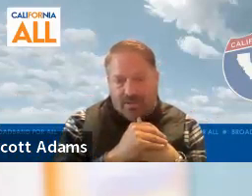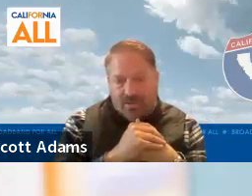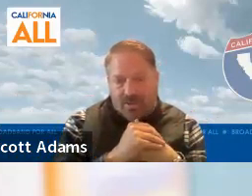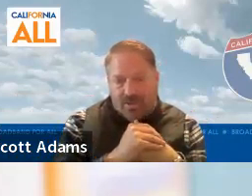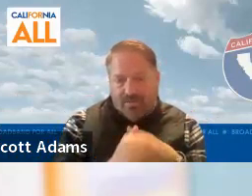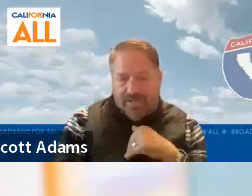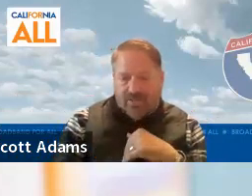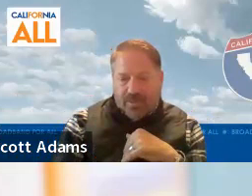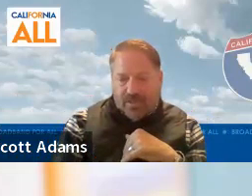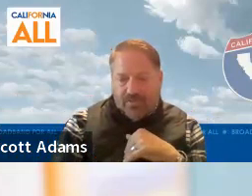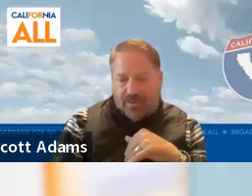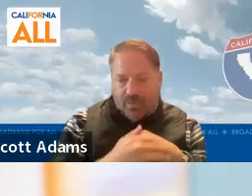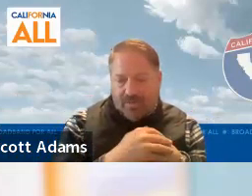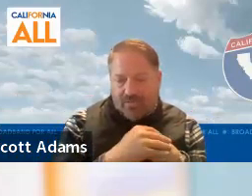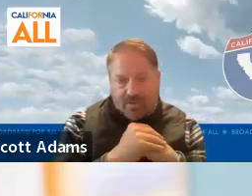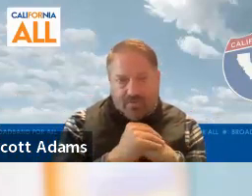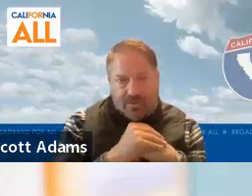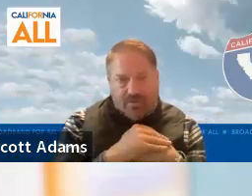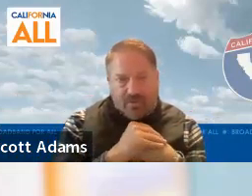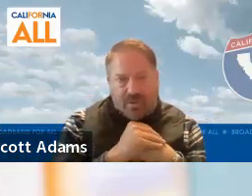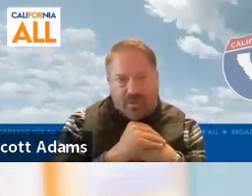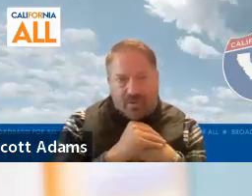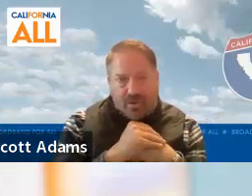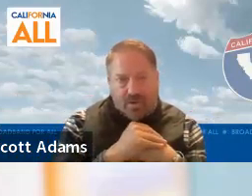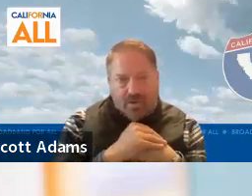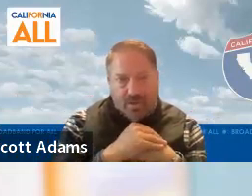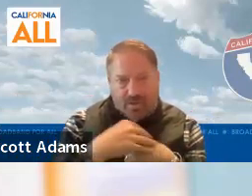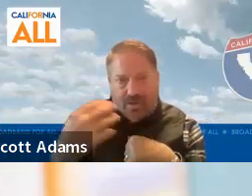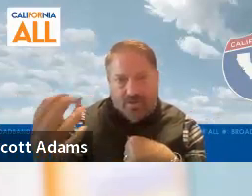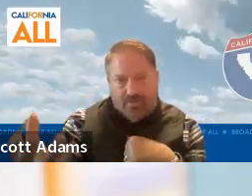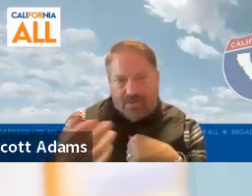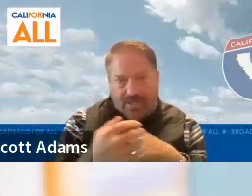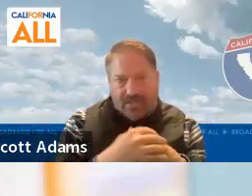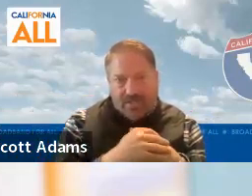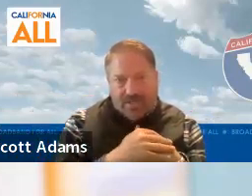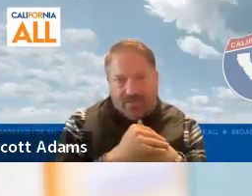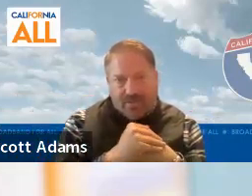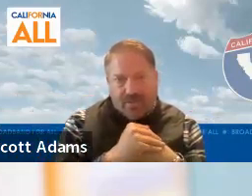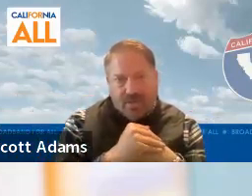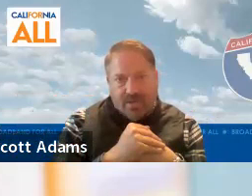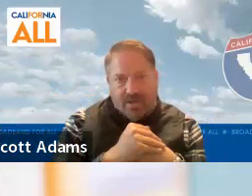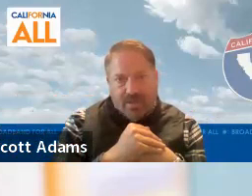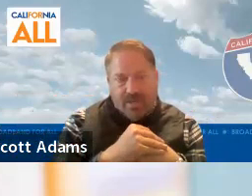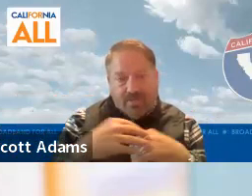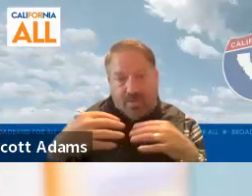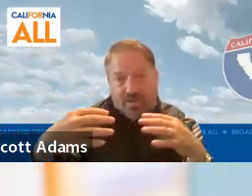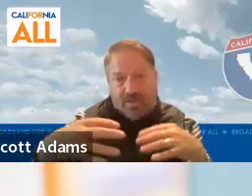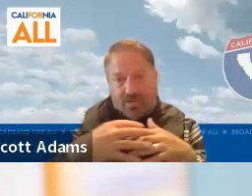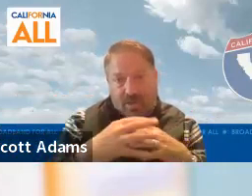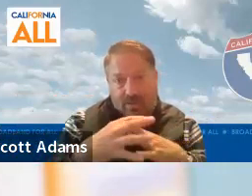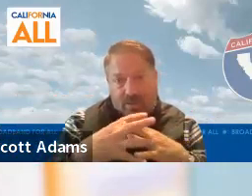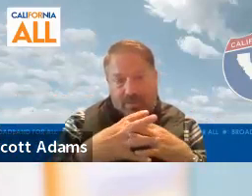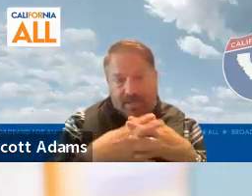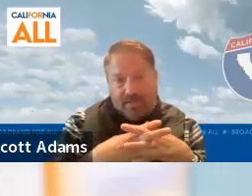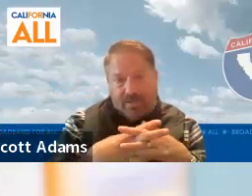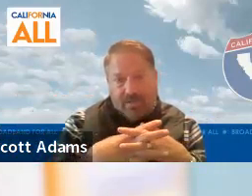and other philanthropies and private sector folks are investing in these efforts. As part of the